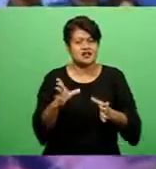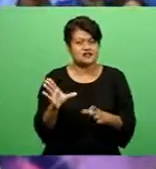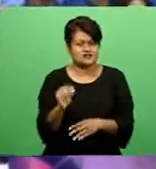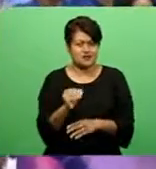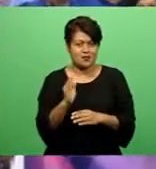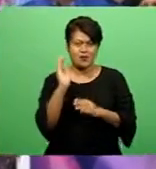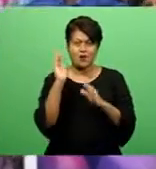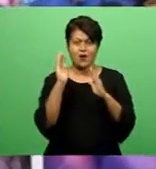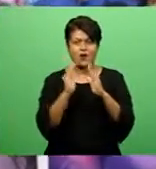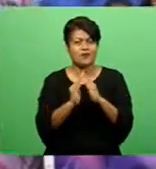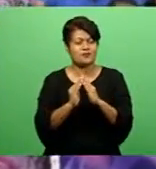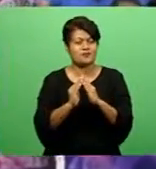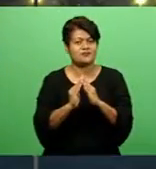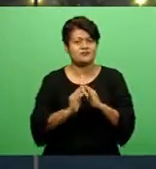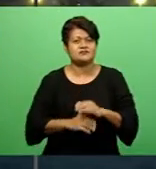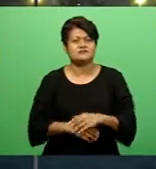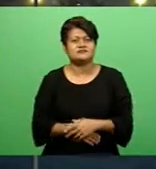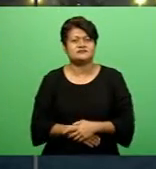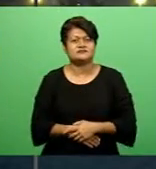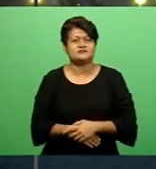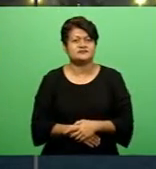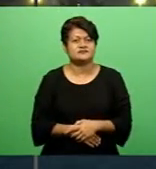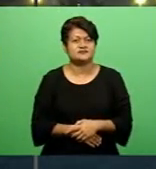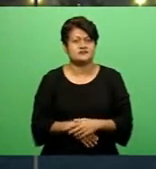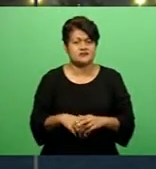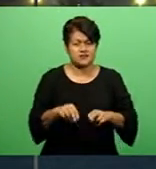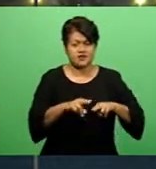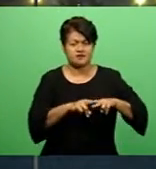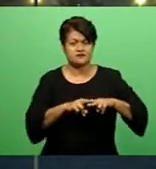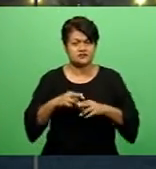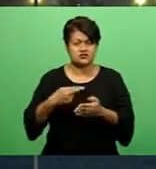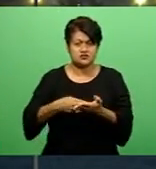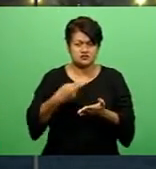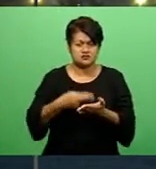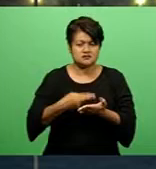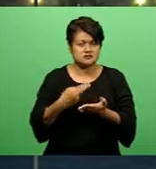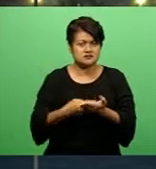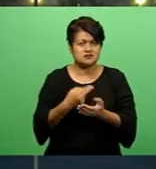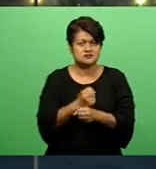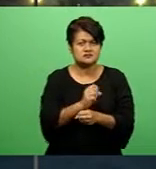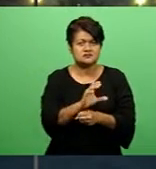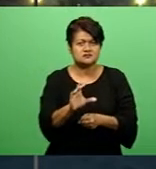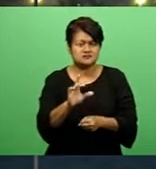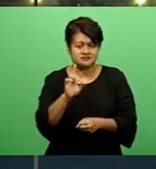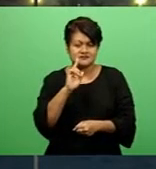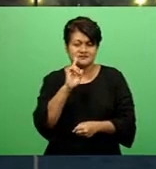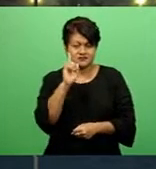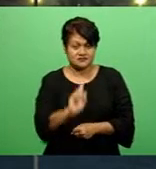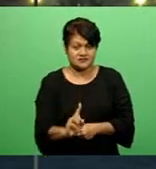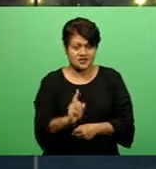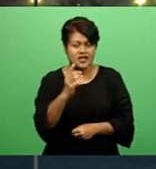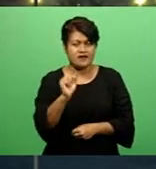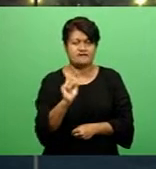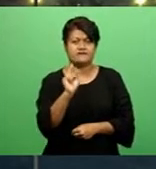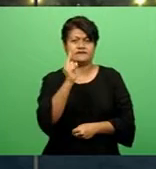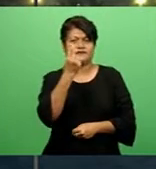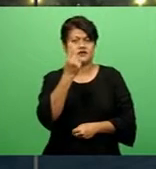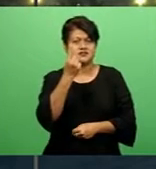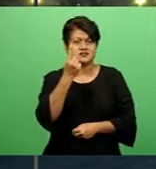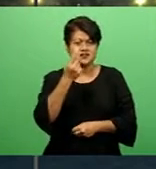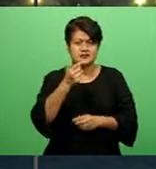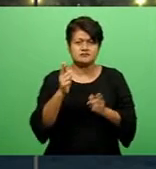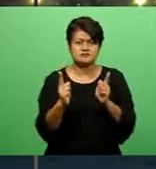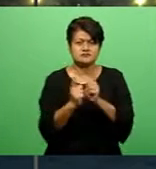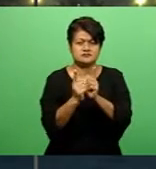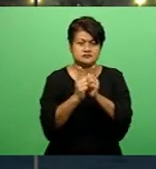Grandobu, FBC News. FIJI Rice Limited today held their first annual general meeting in Lambasa after